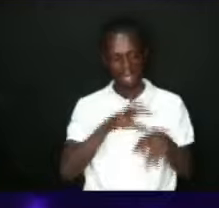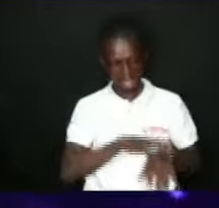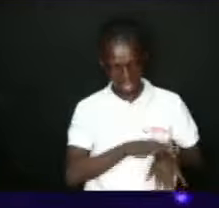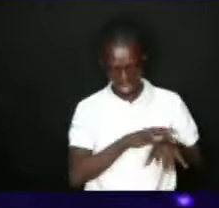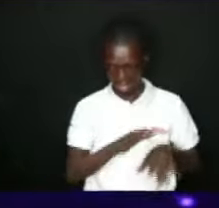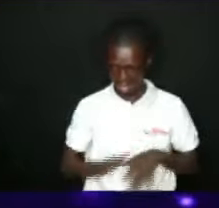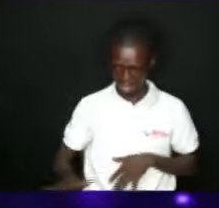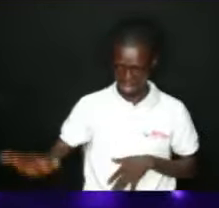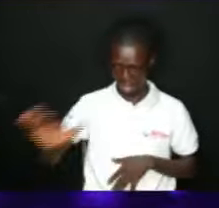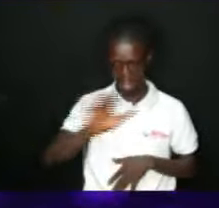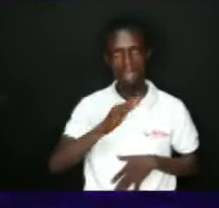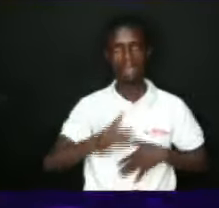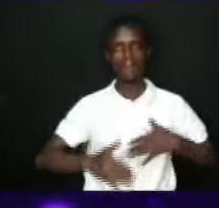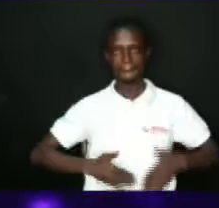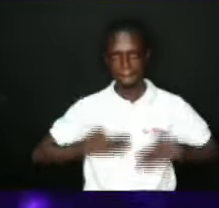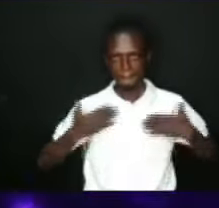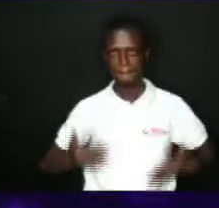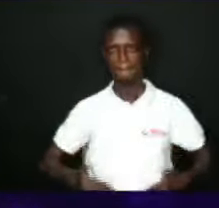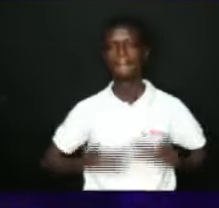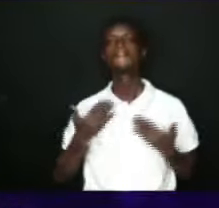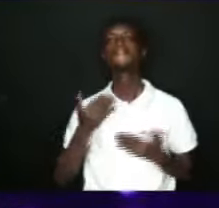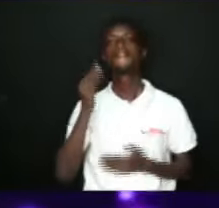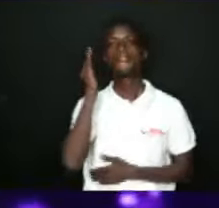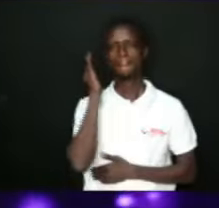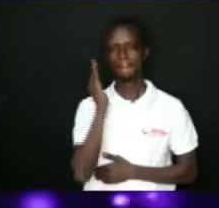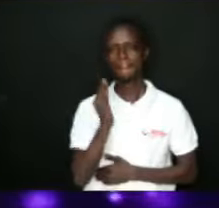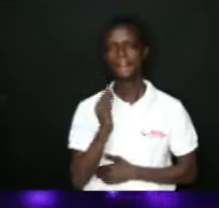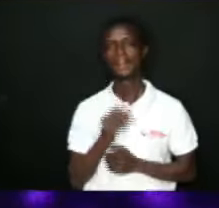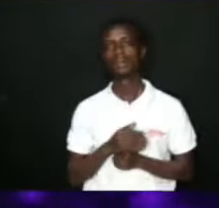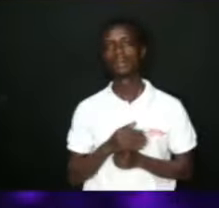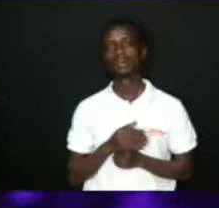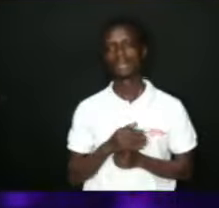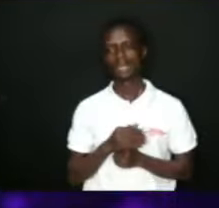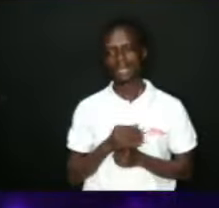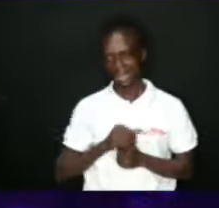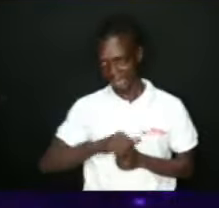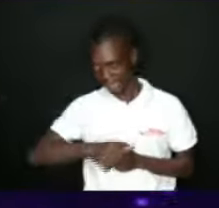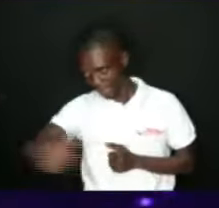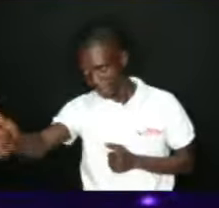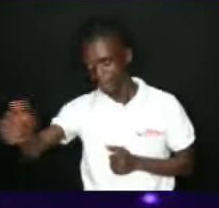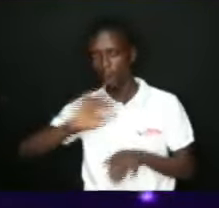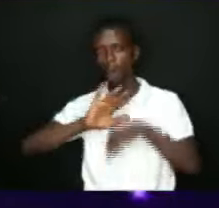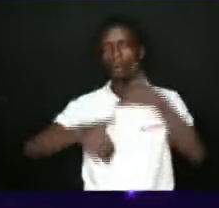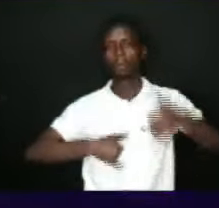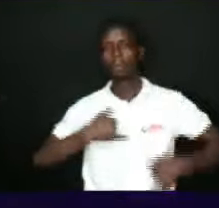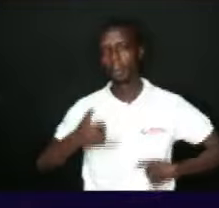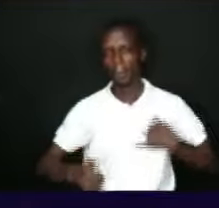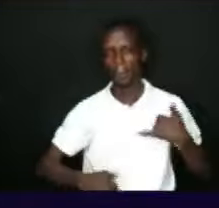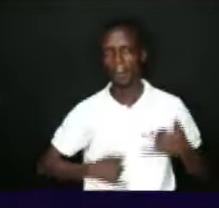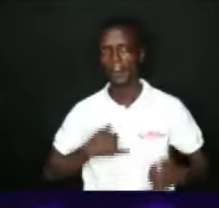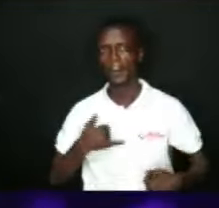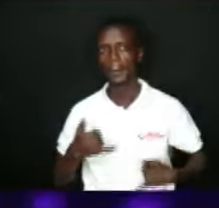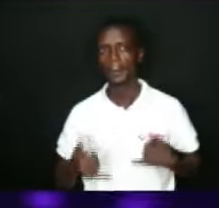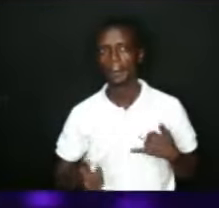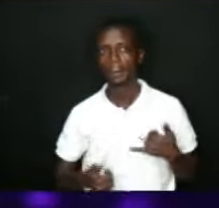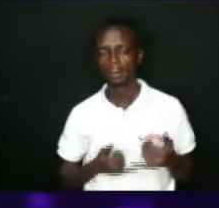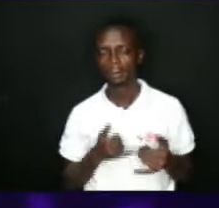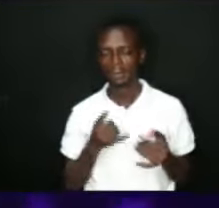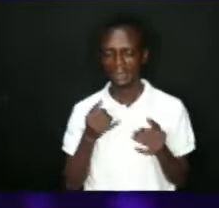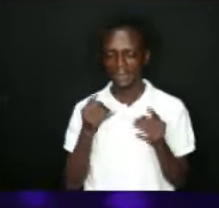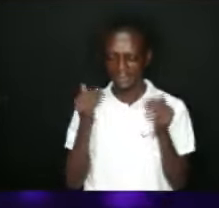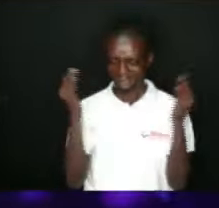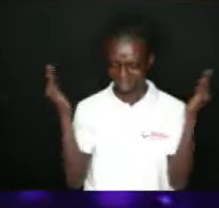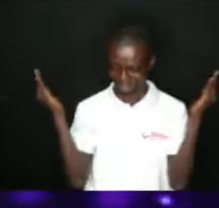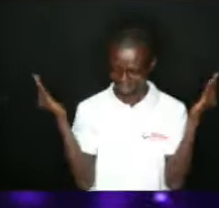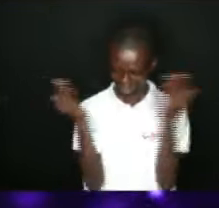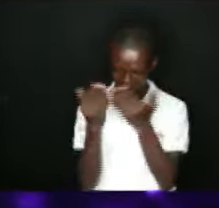glad. Let the distant shores rejoice. Cloud and thick darkness surround